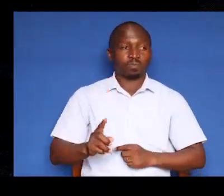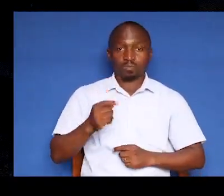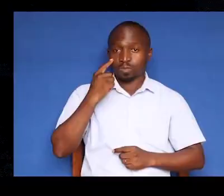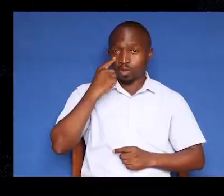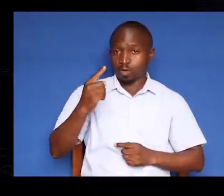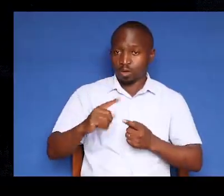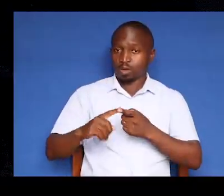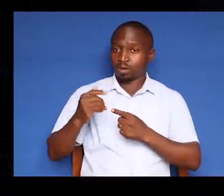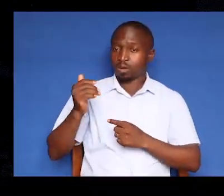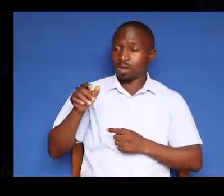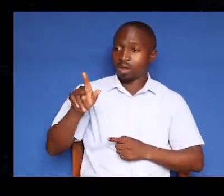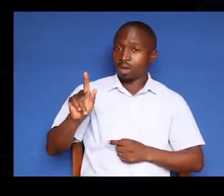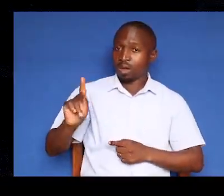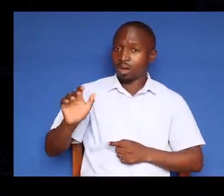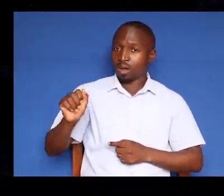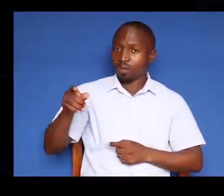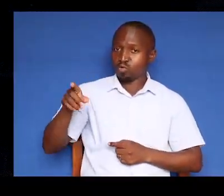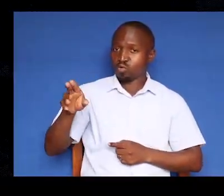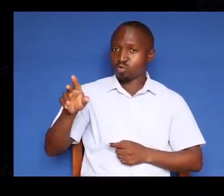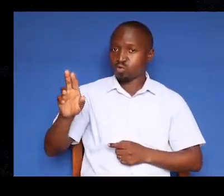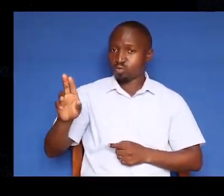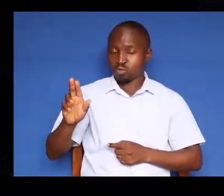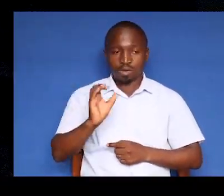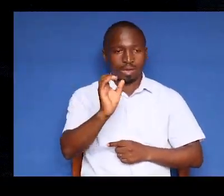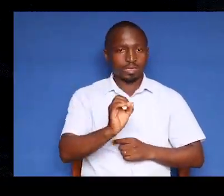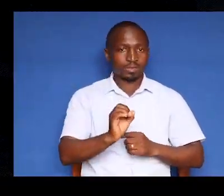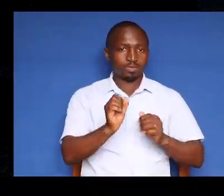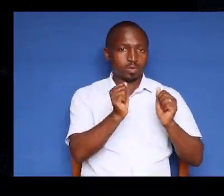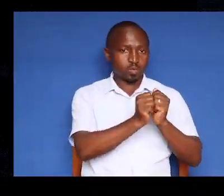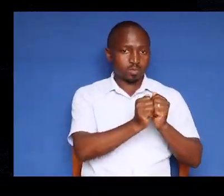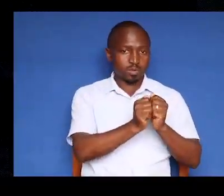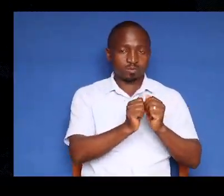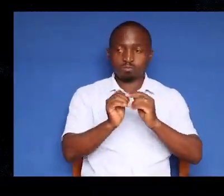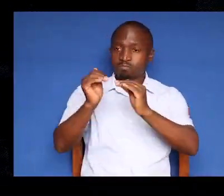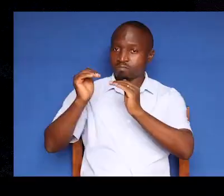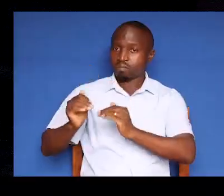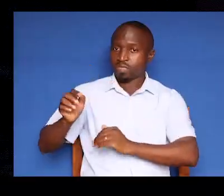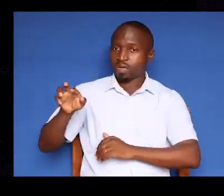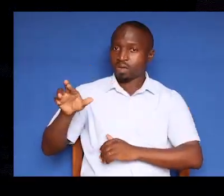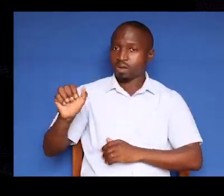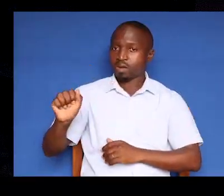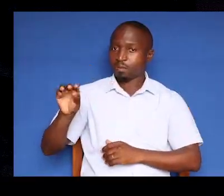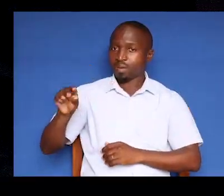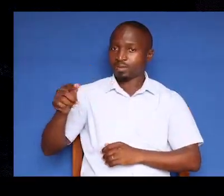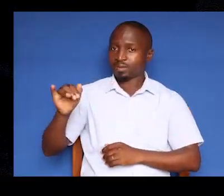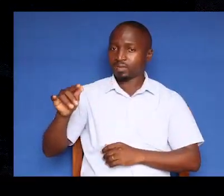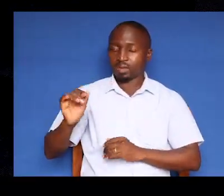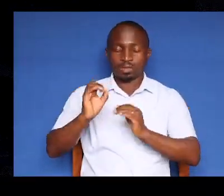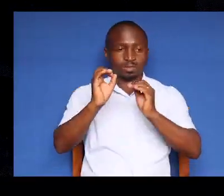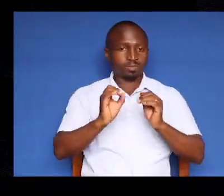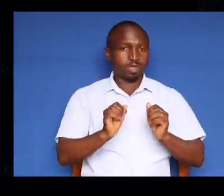here, Kapungu G tax rate is 10%, and Ramatita is